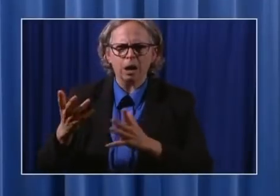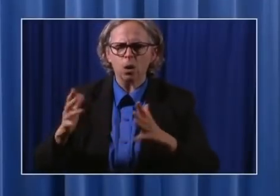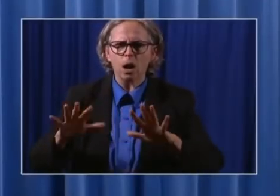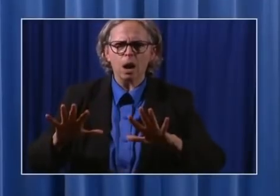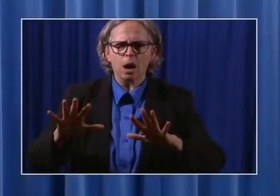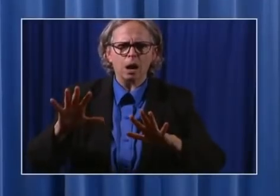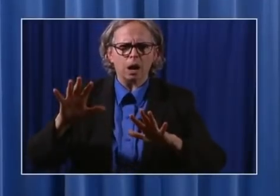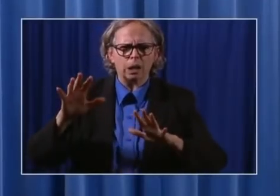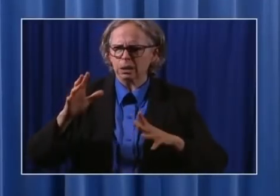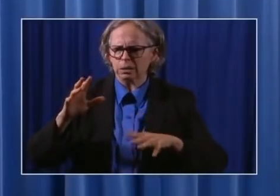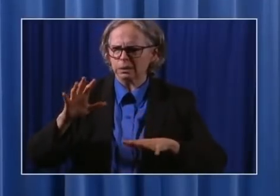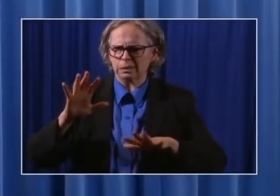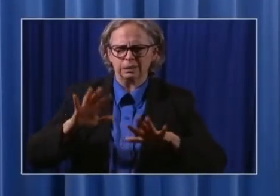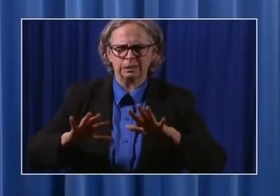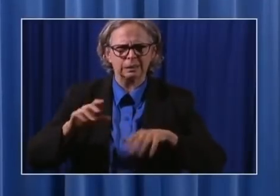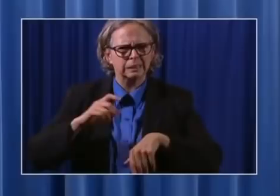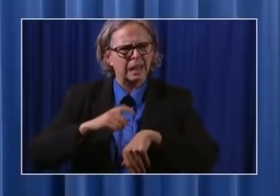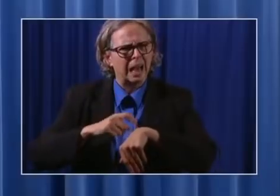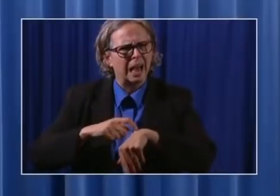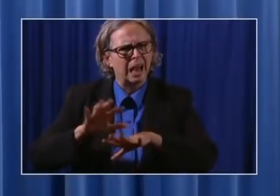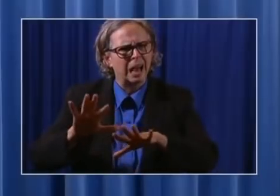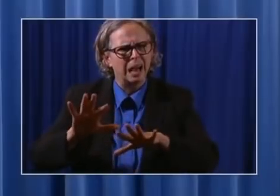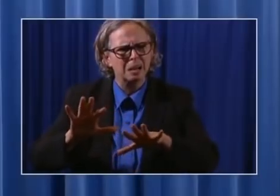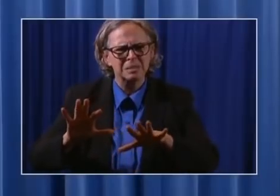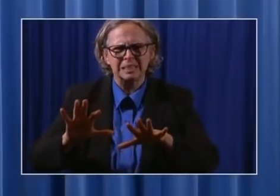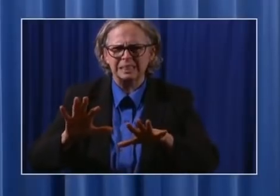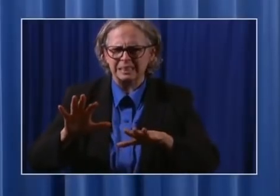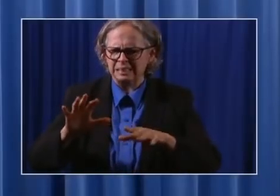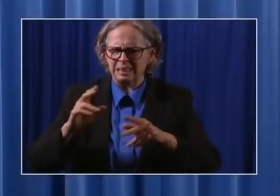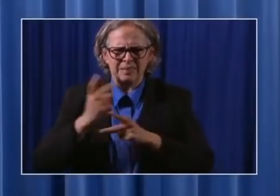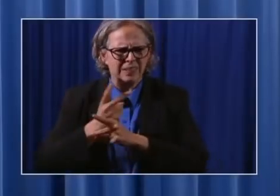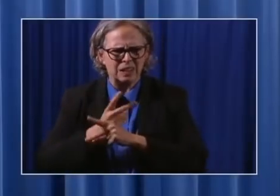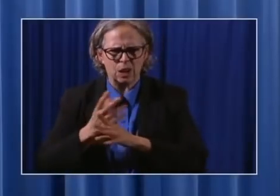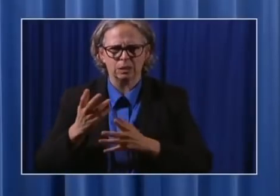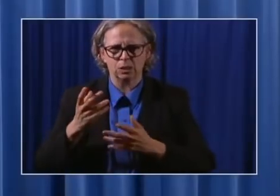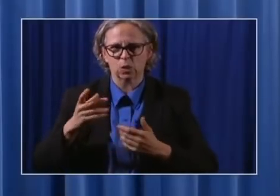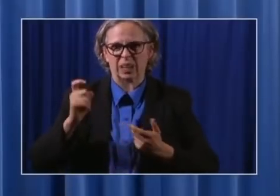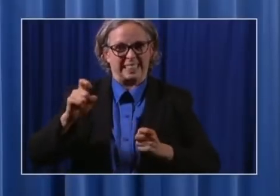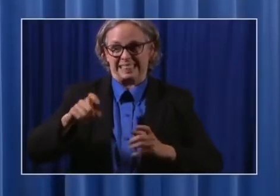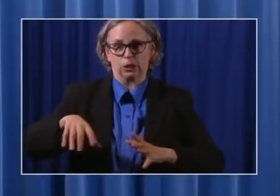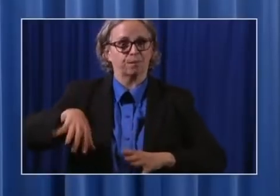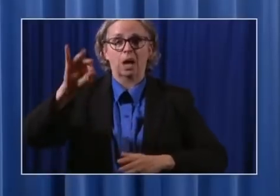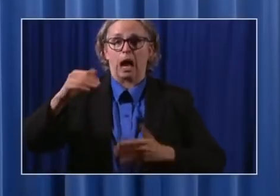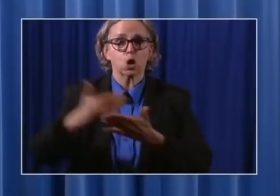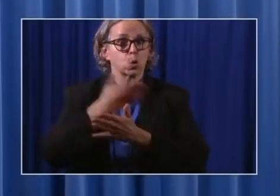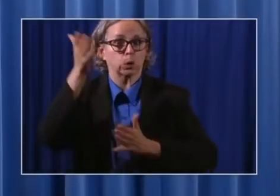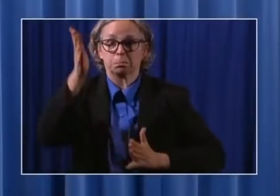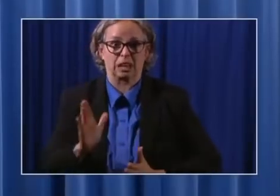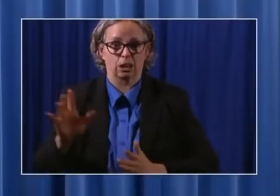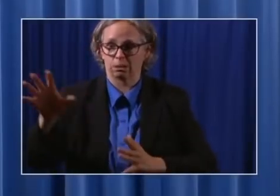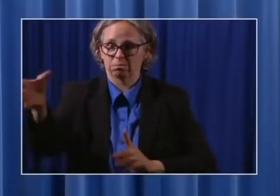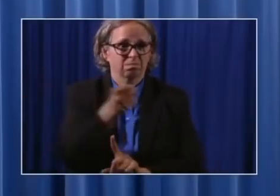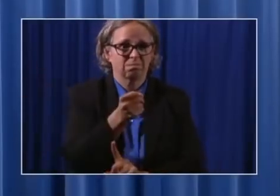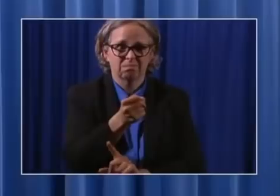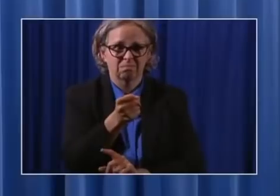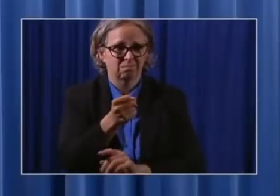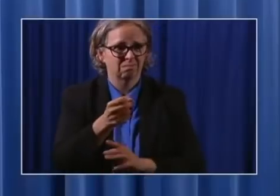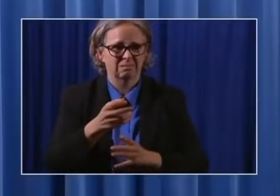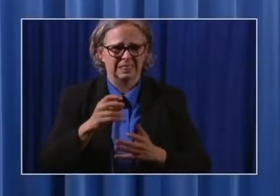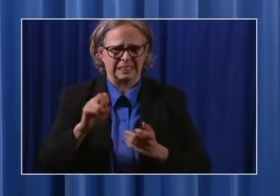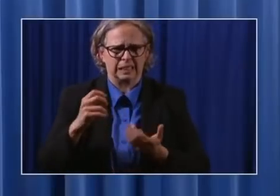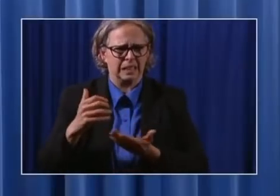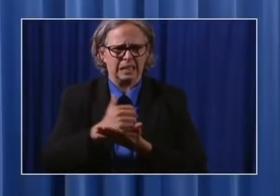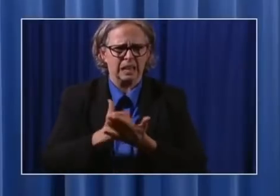then it settles in that they need to find a new speaker. So somebody's got to put together 50 votes. They've got